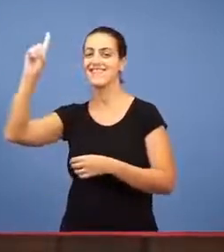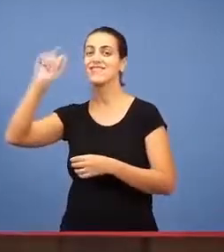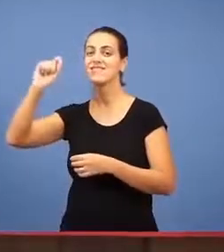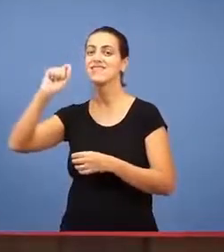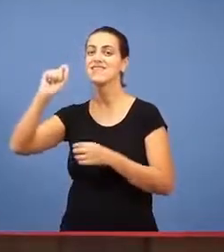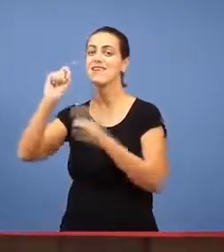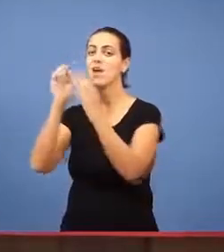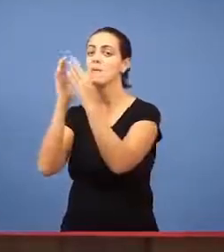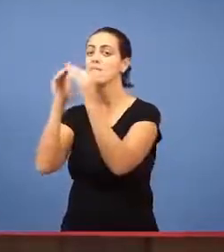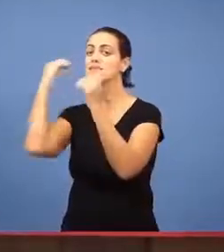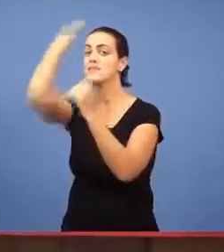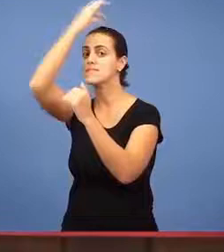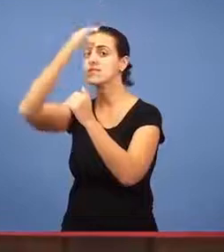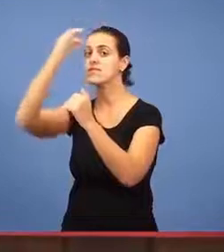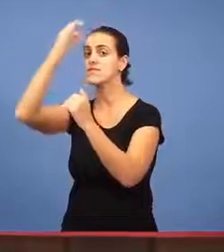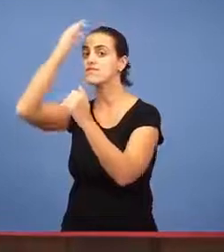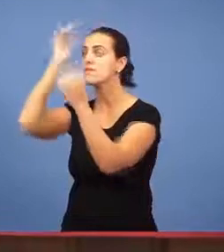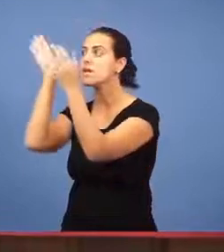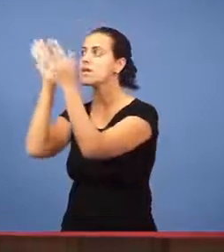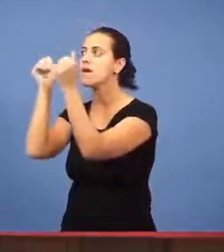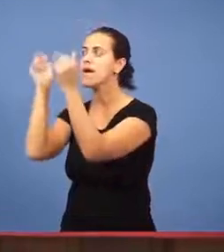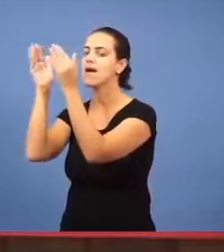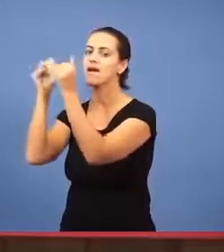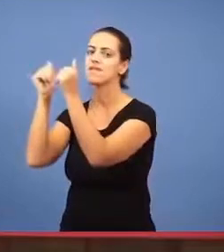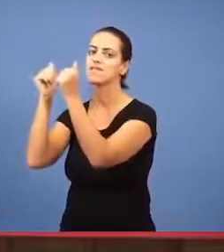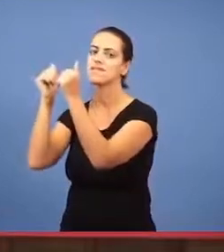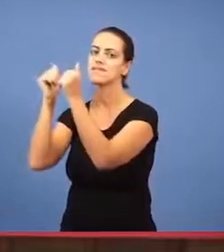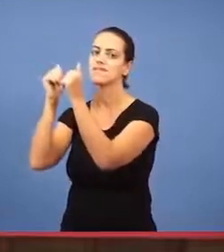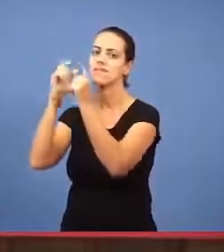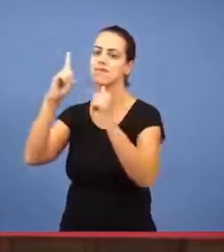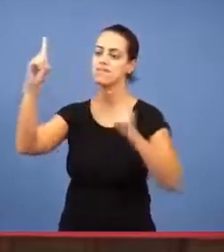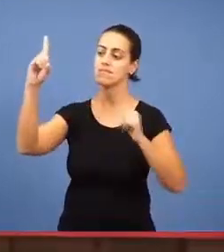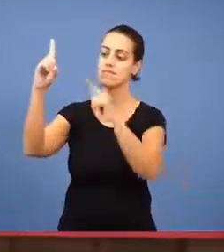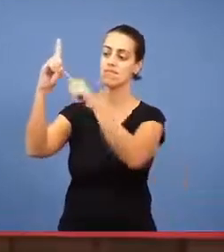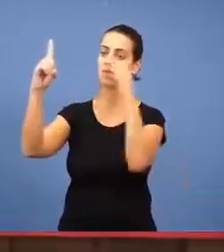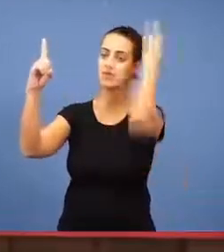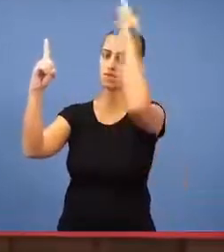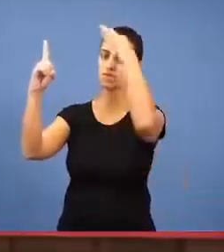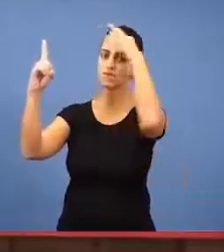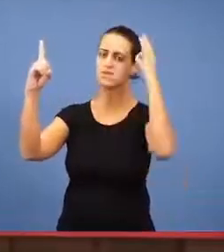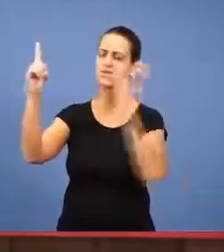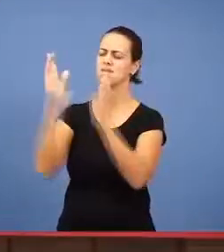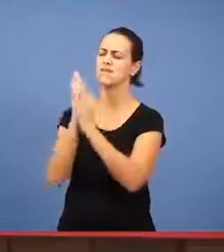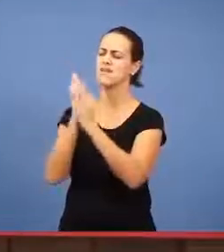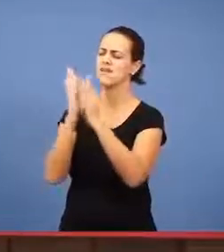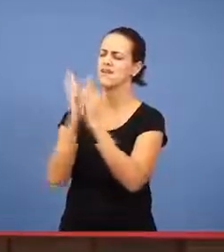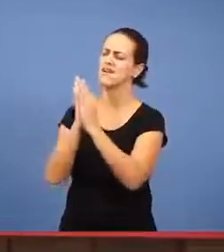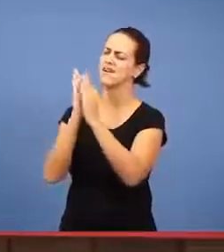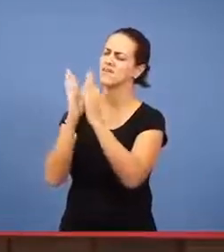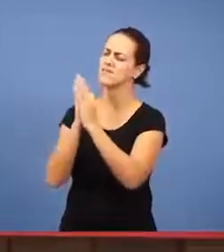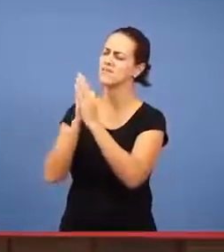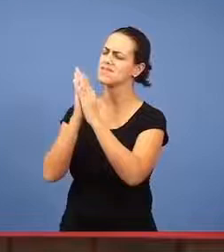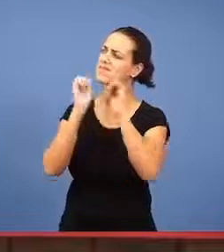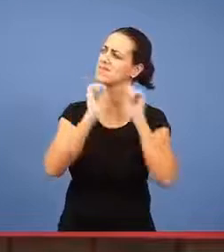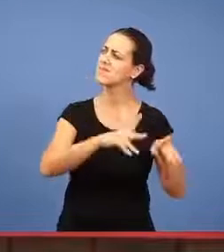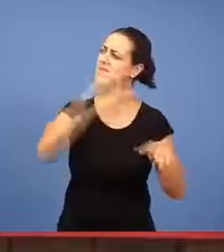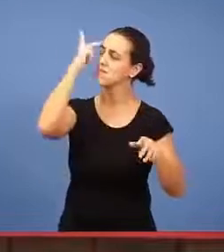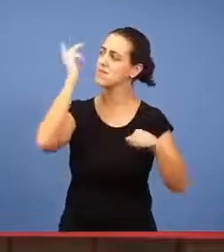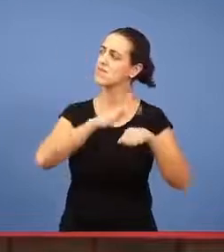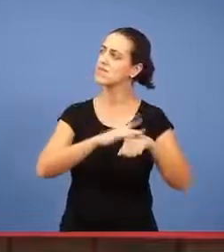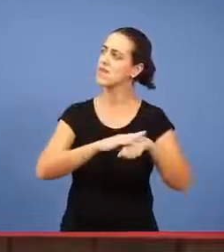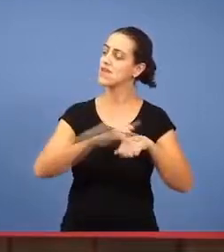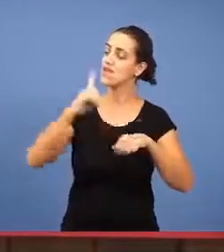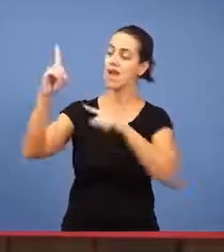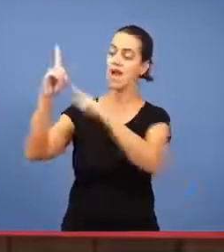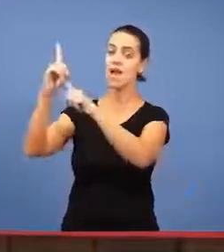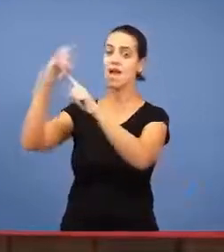it's no use, there's no use. So vain words, it's no use. So you pray on the service and bless that brother is